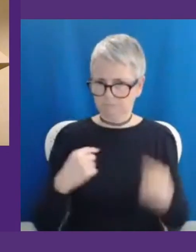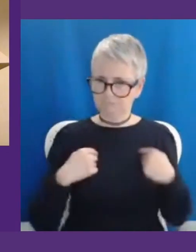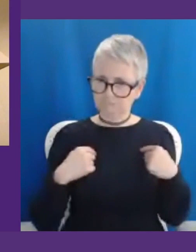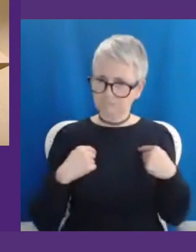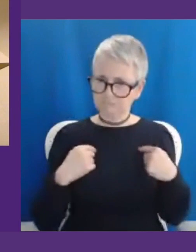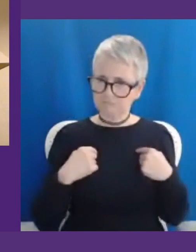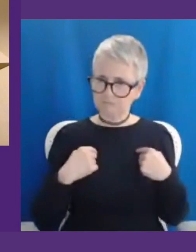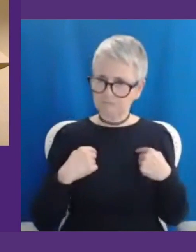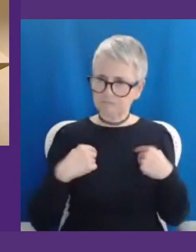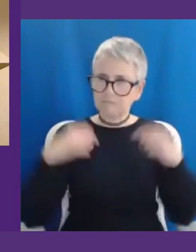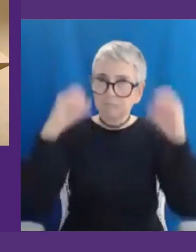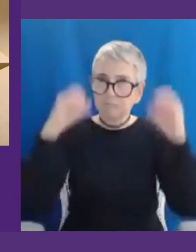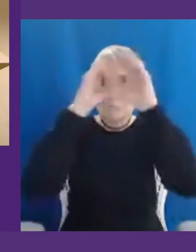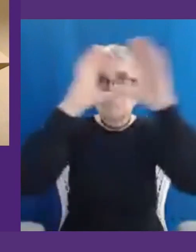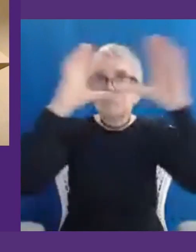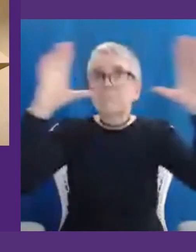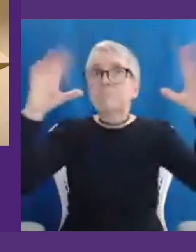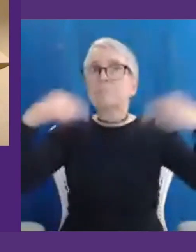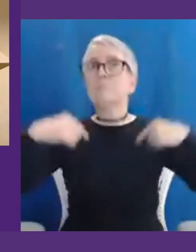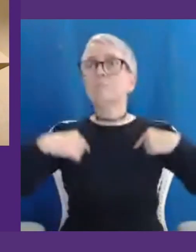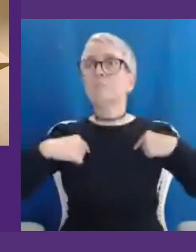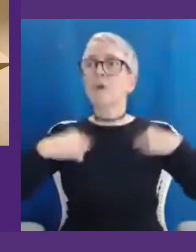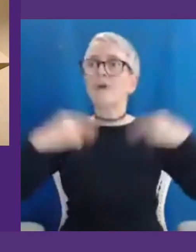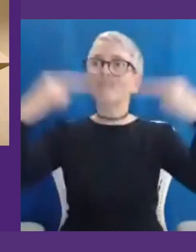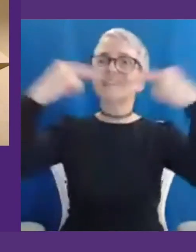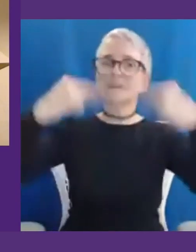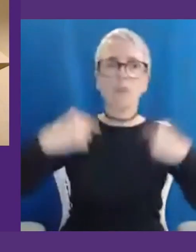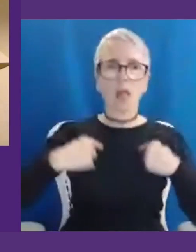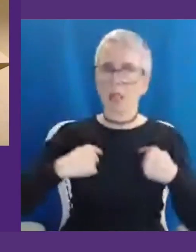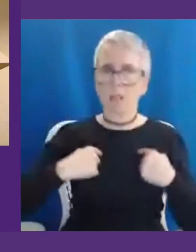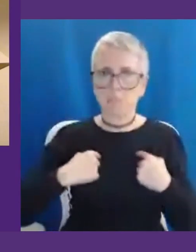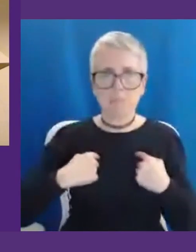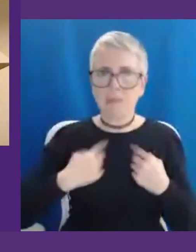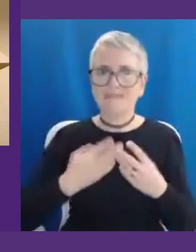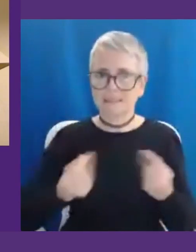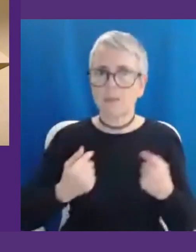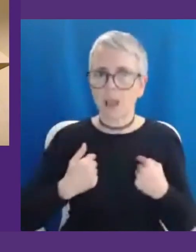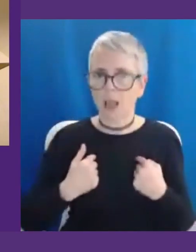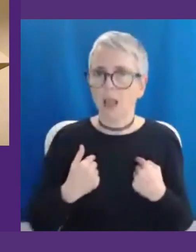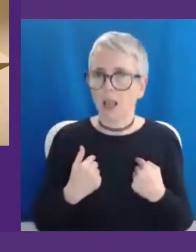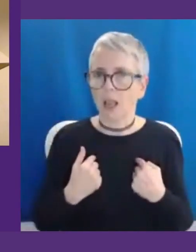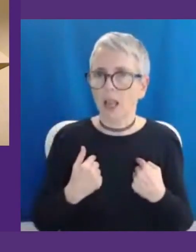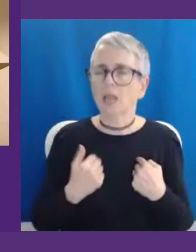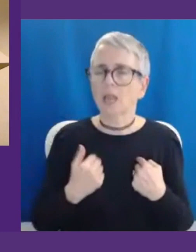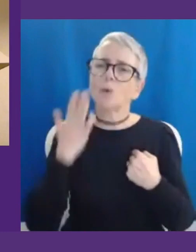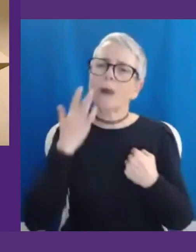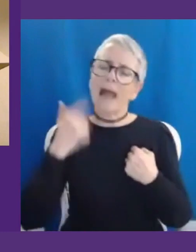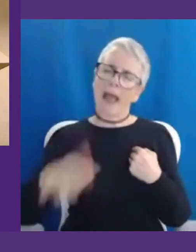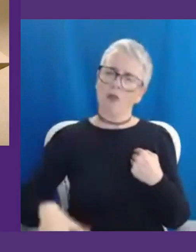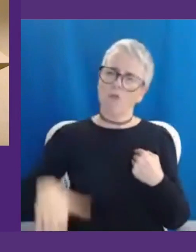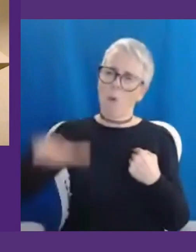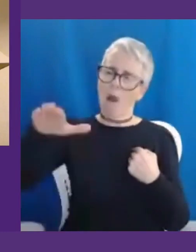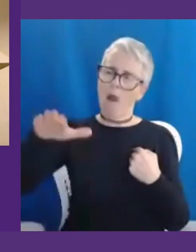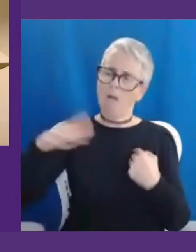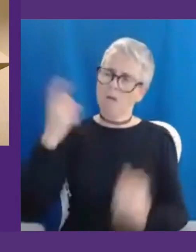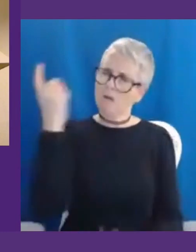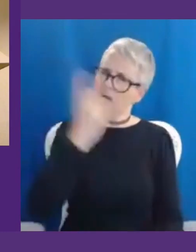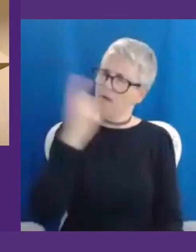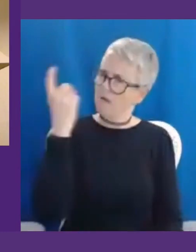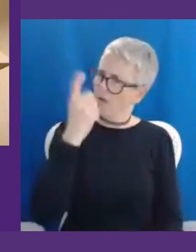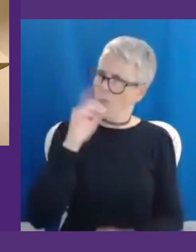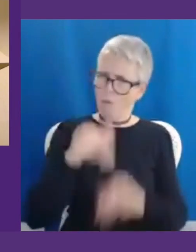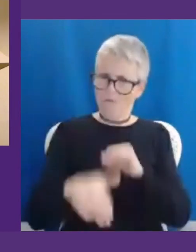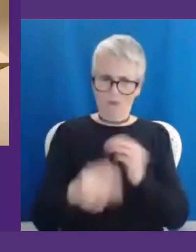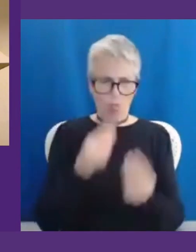And when I grew up and thought more about these tales and what